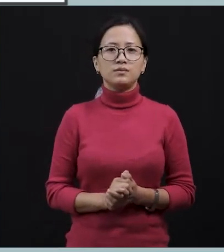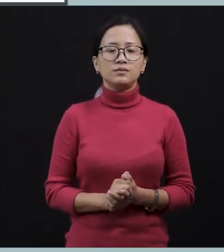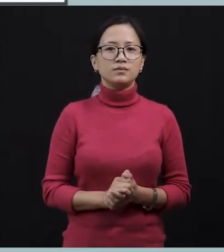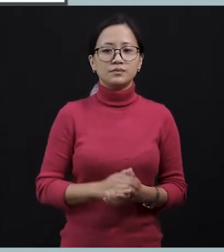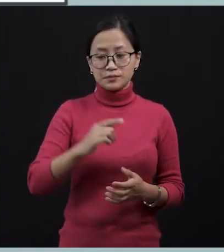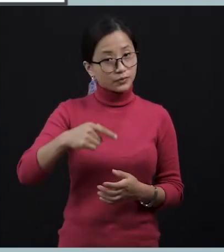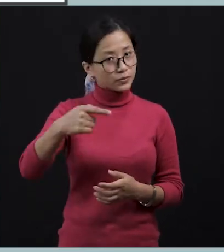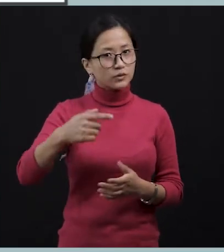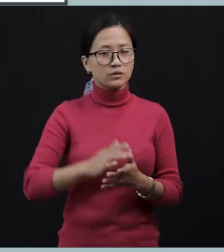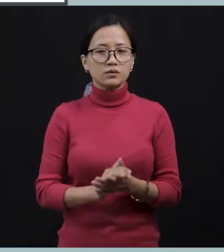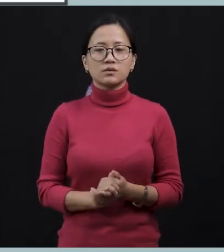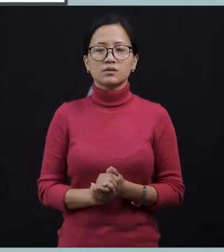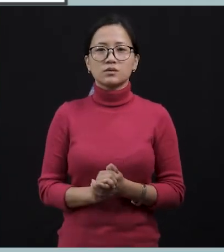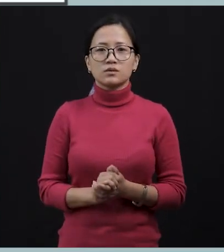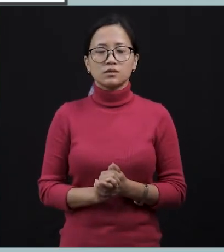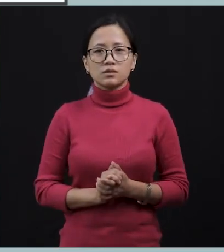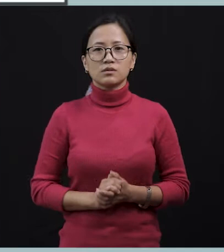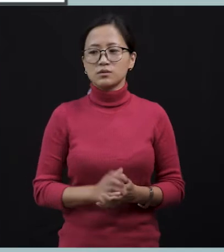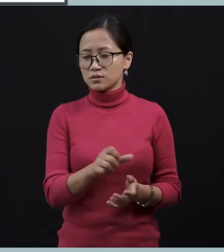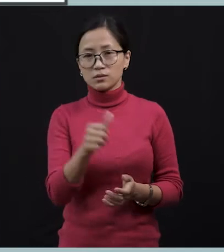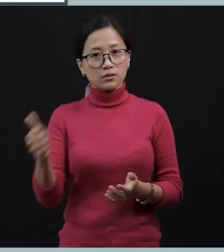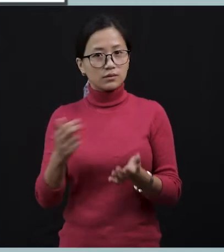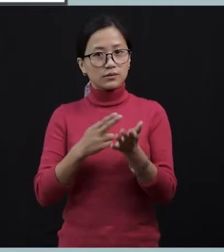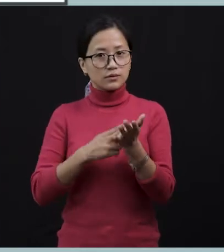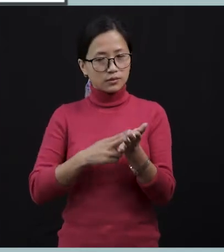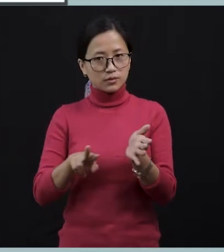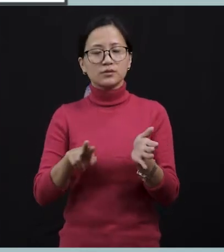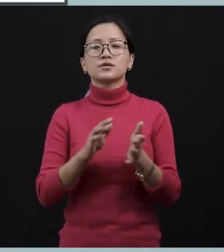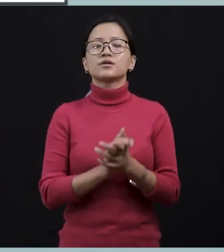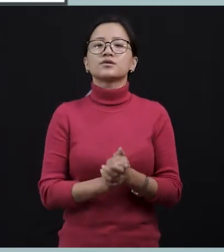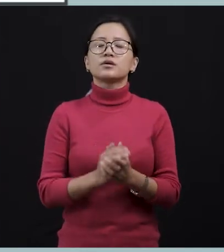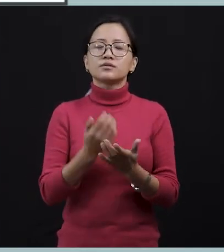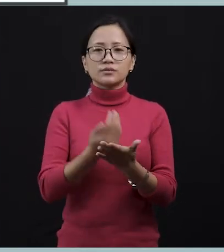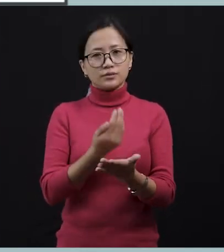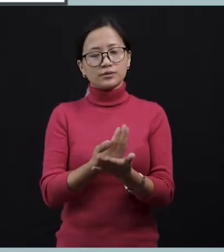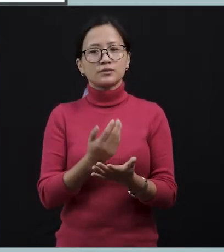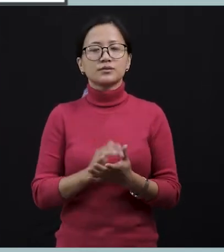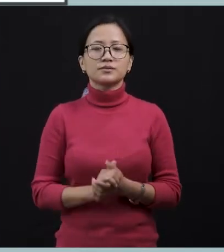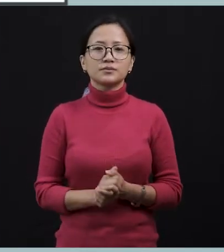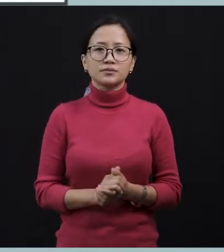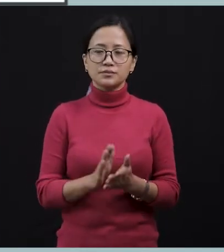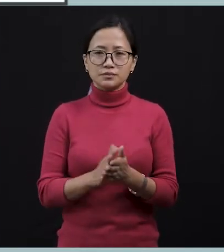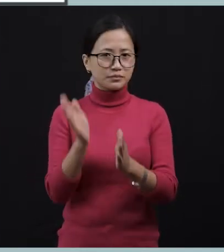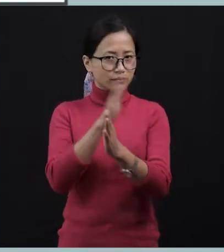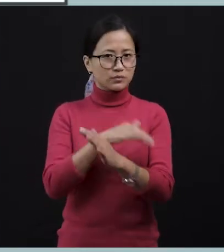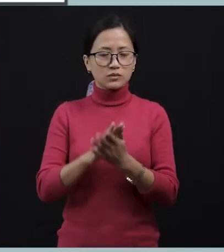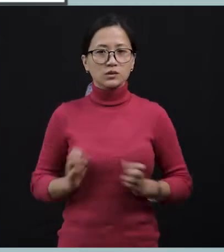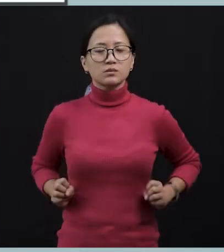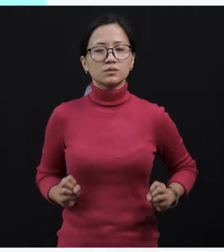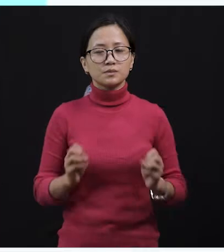will continue with the other natural resources. But before we